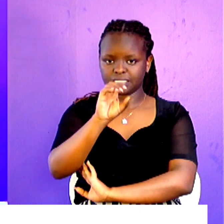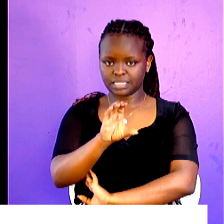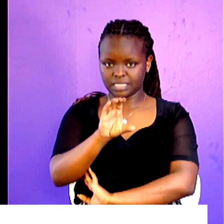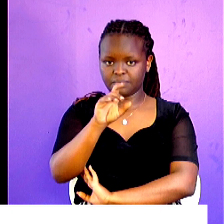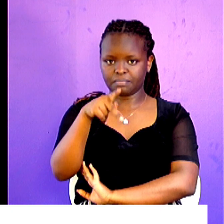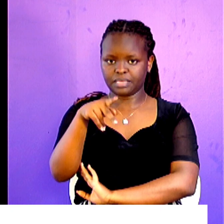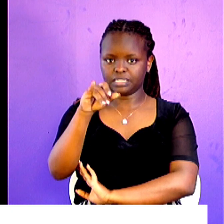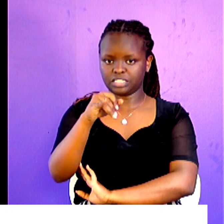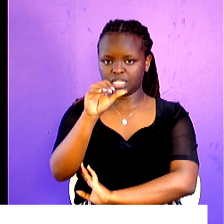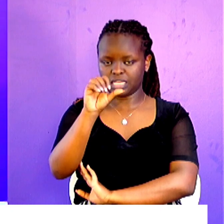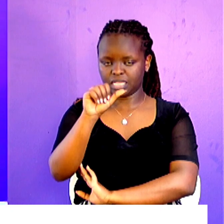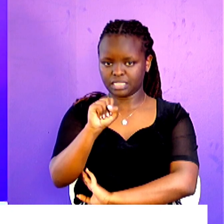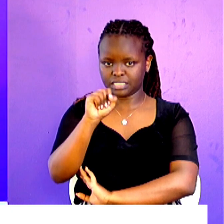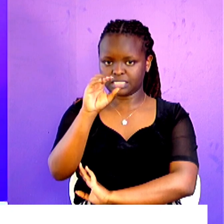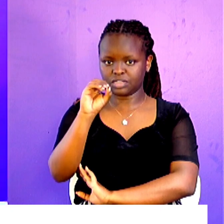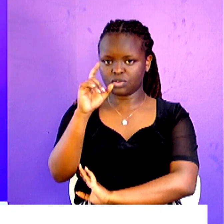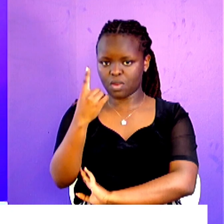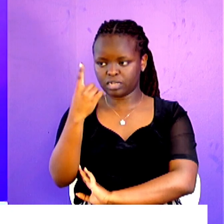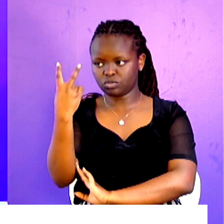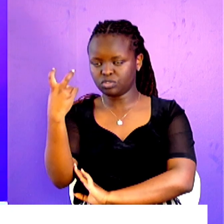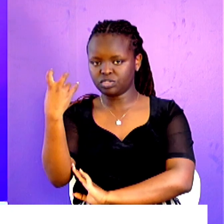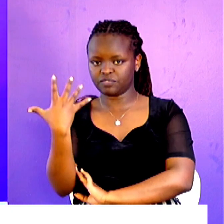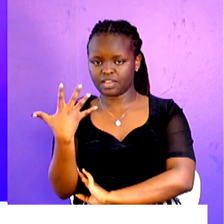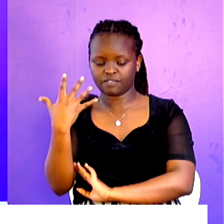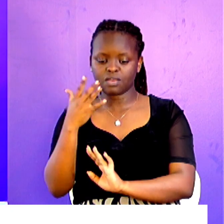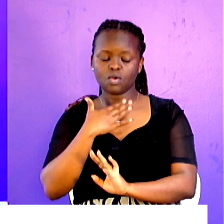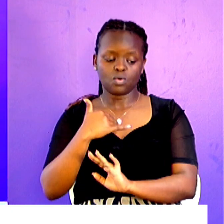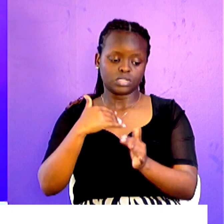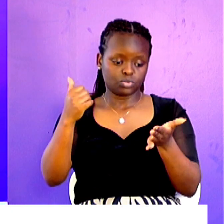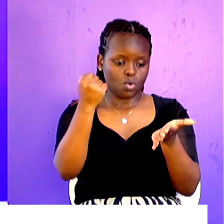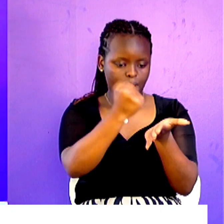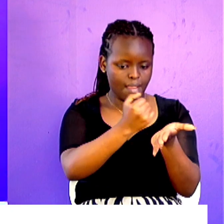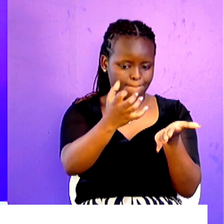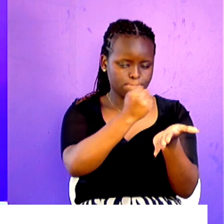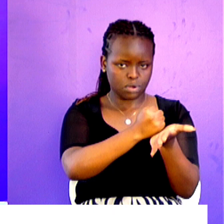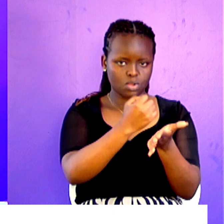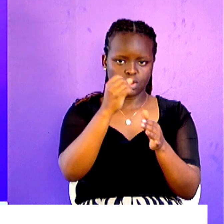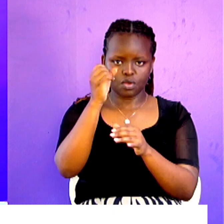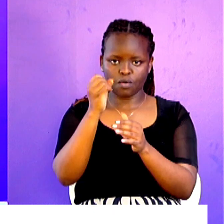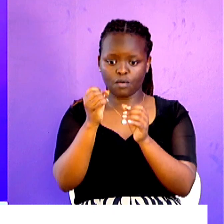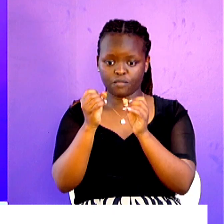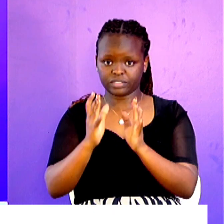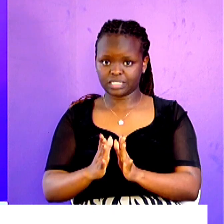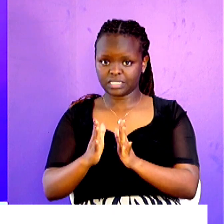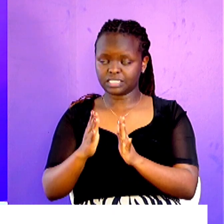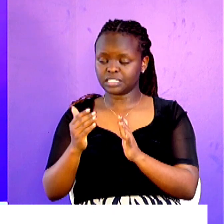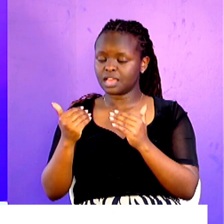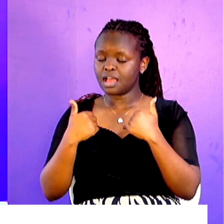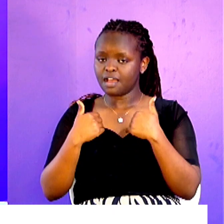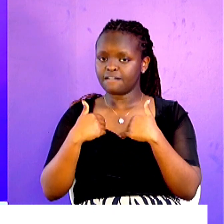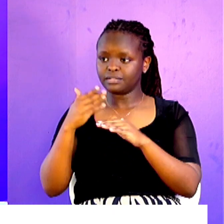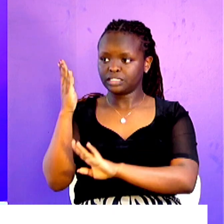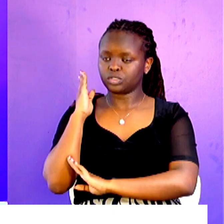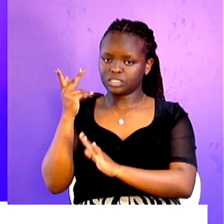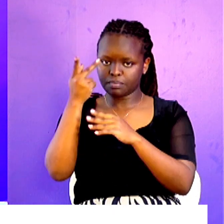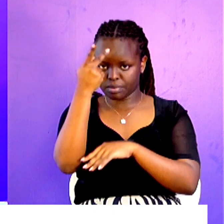PJS 01-2025, which sought to hire officers to enforce security policies